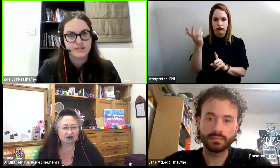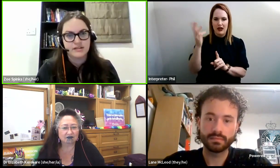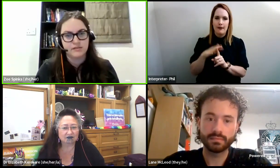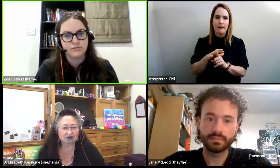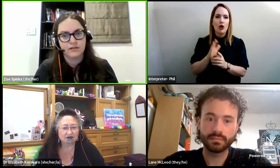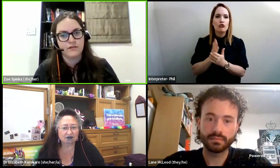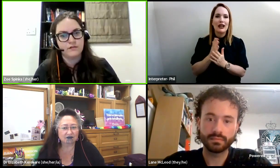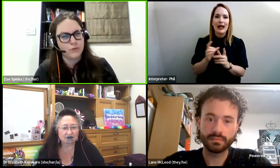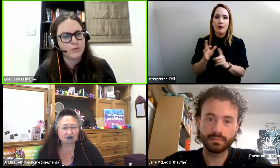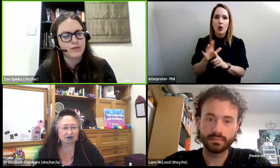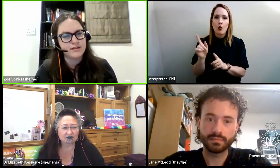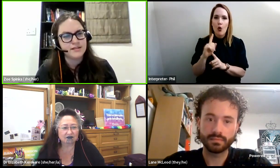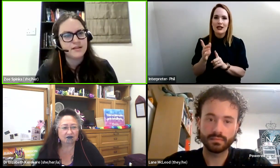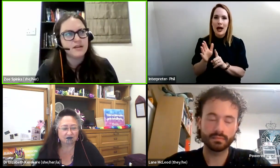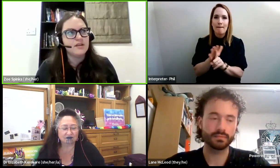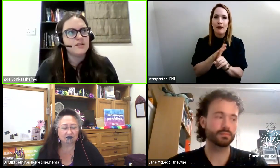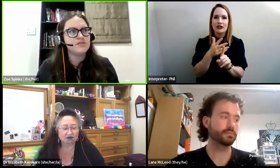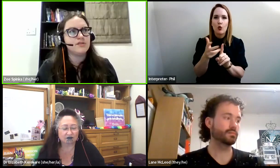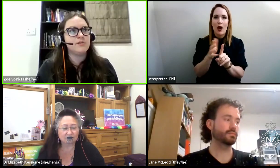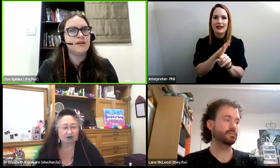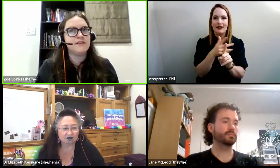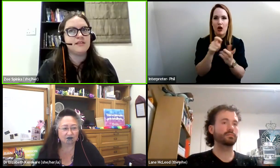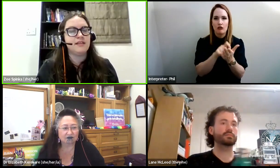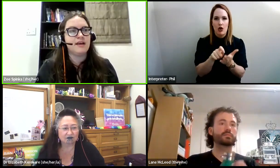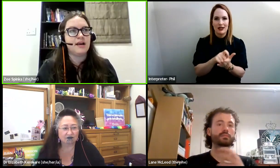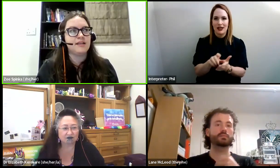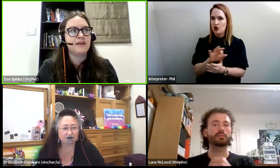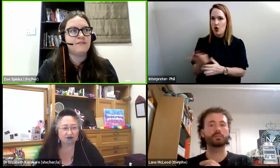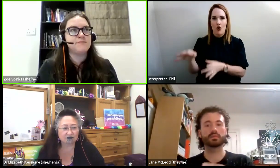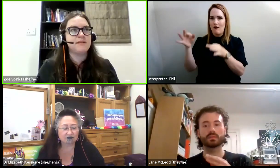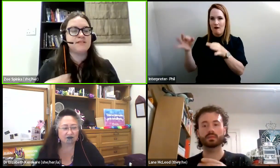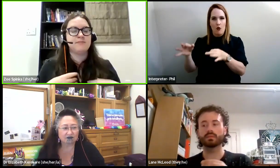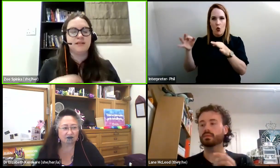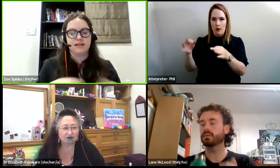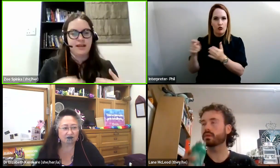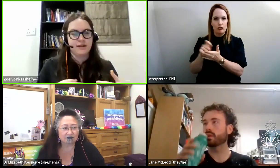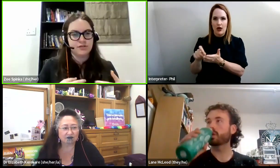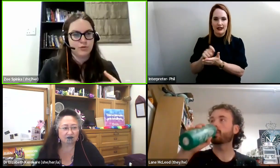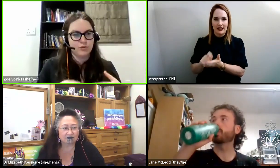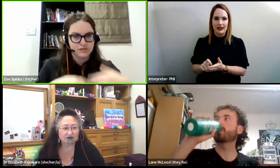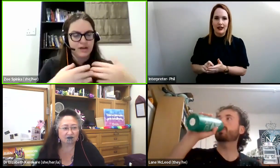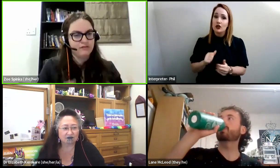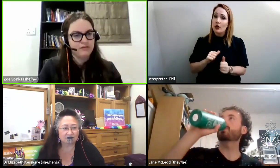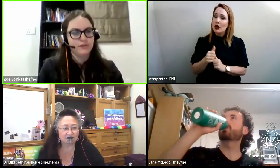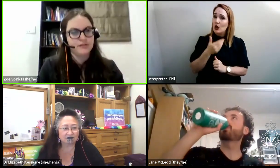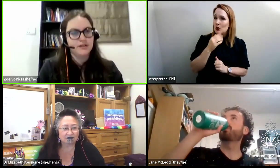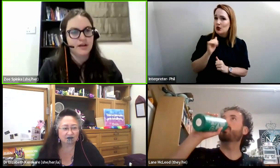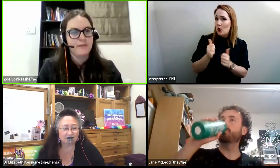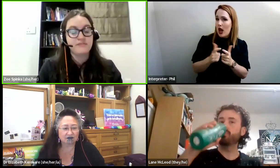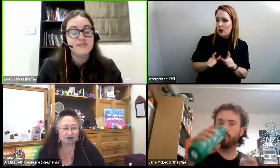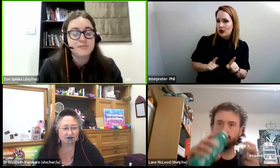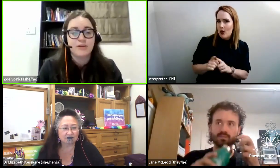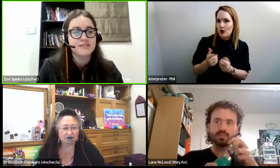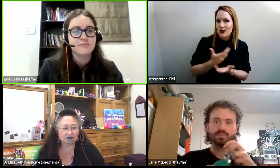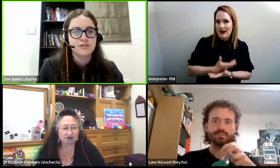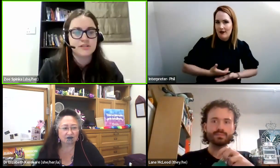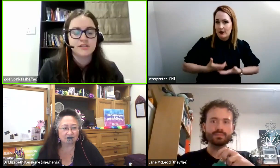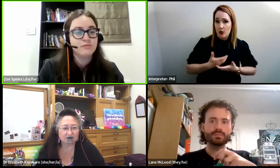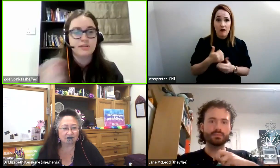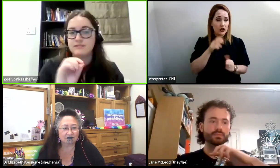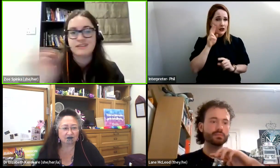persuasive writing rather than formal writing. So if it's I find it's best to speak in a language that you're most comfortable in. I've seen some